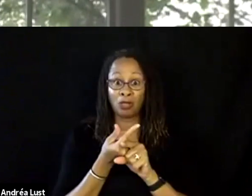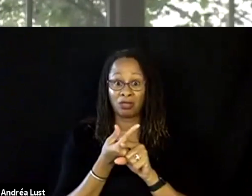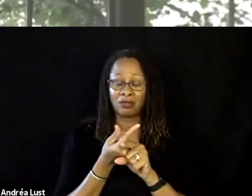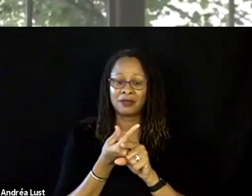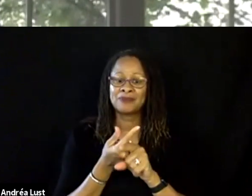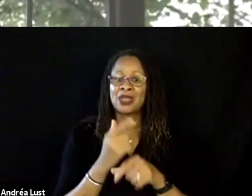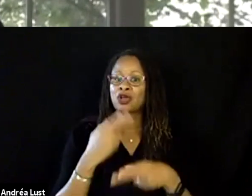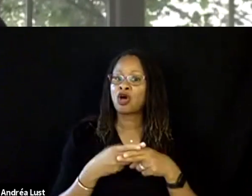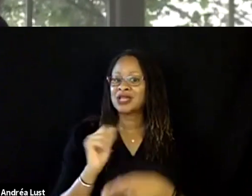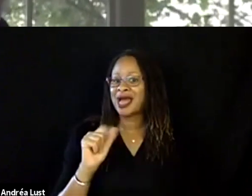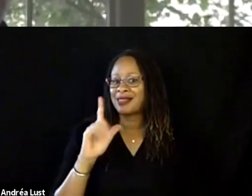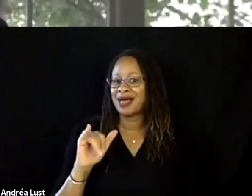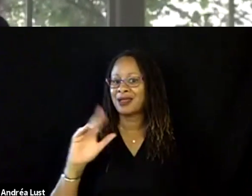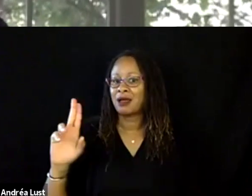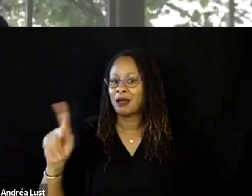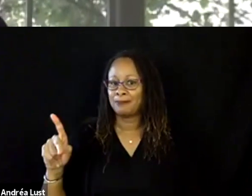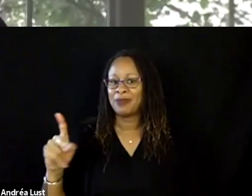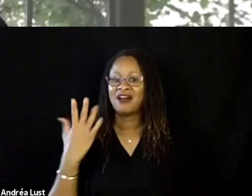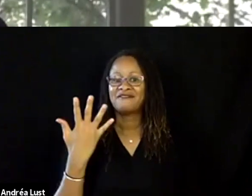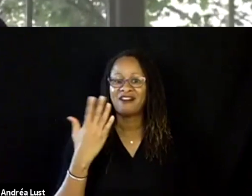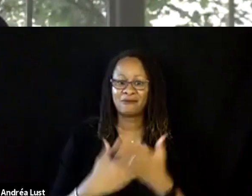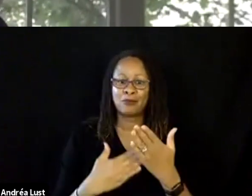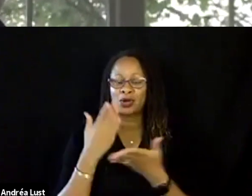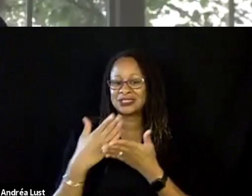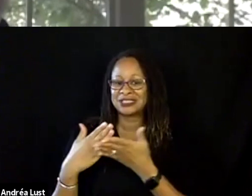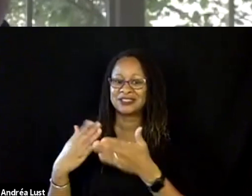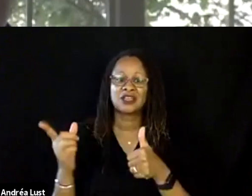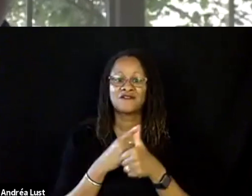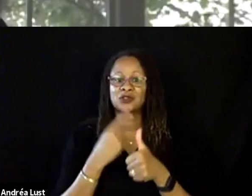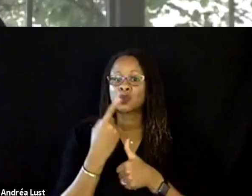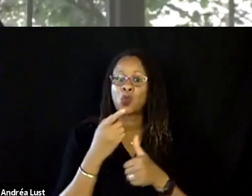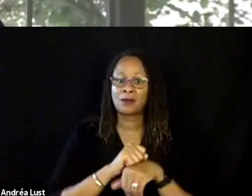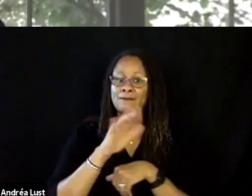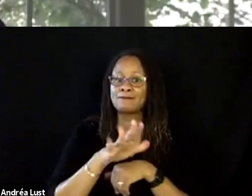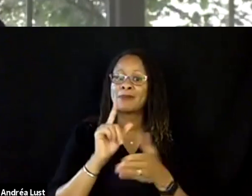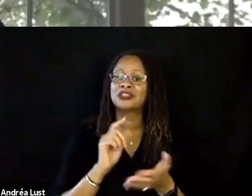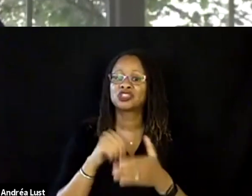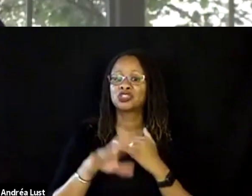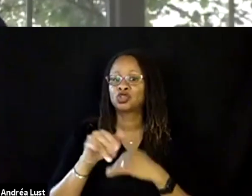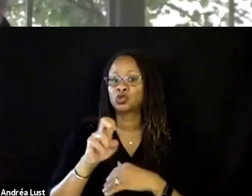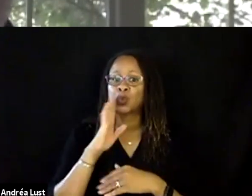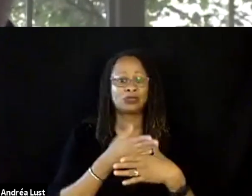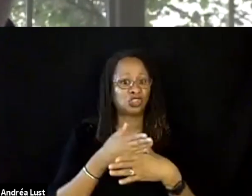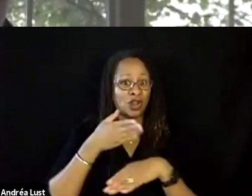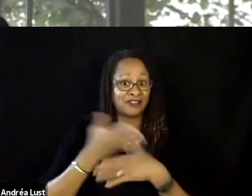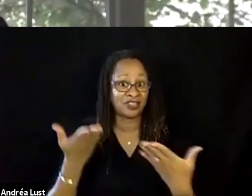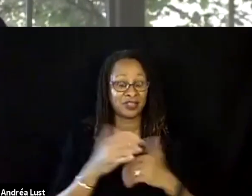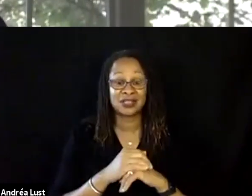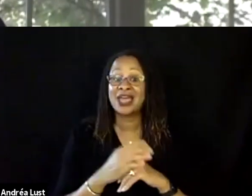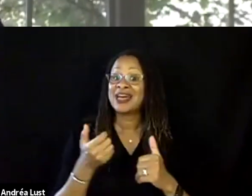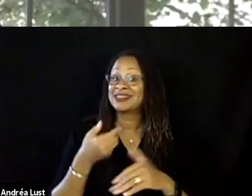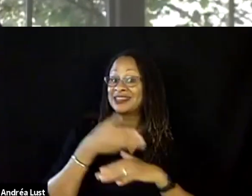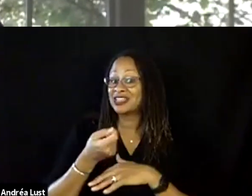Ally Up. It's a 5-part series, and the first piece was published in June, and we'll be sharing it with everyone after this. But then the next several pieces